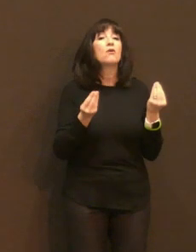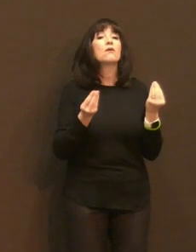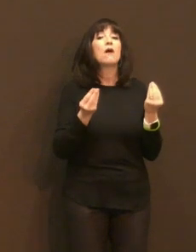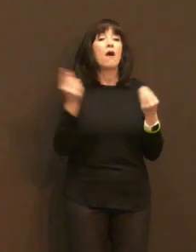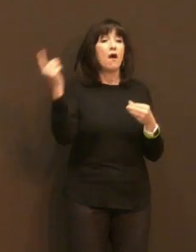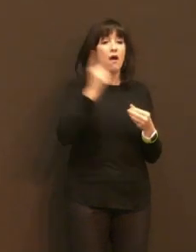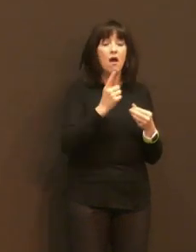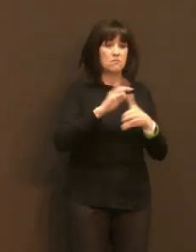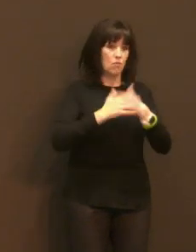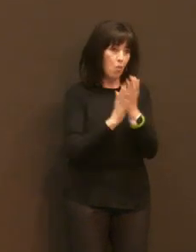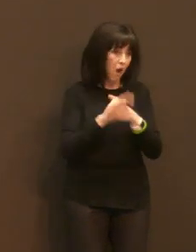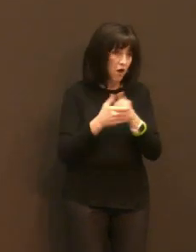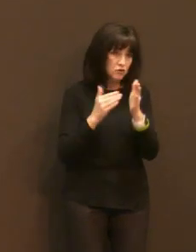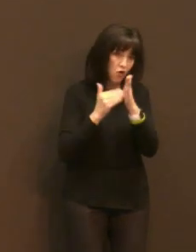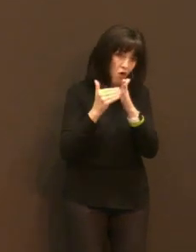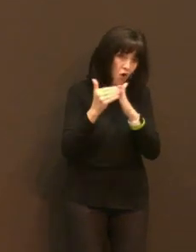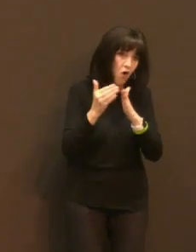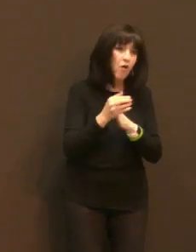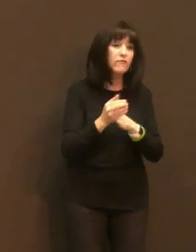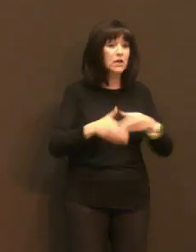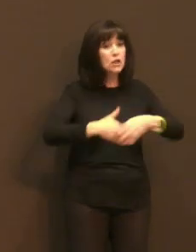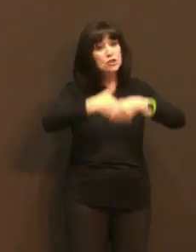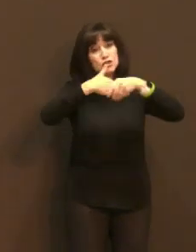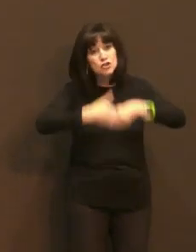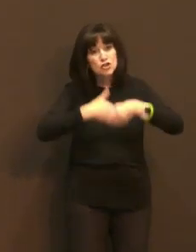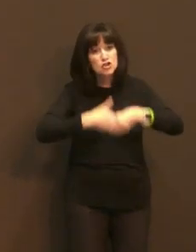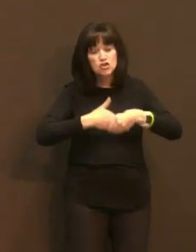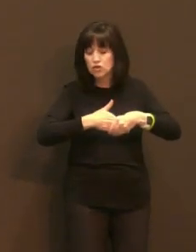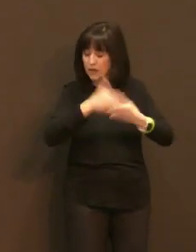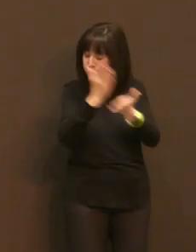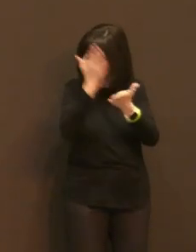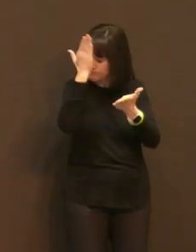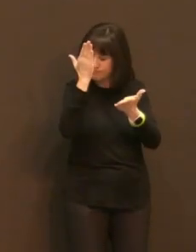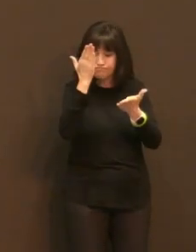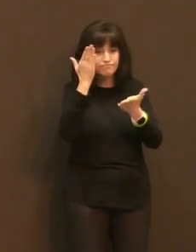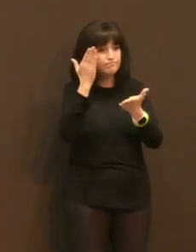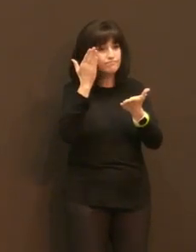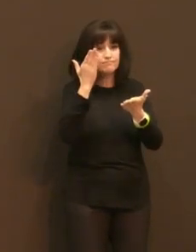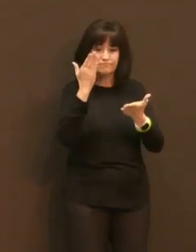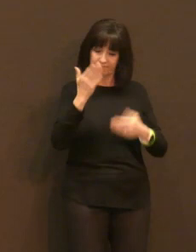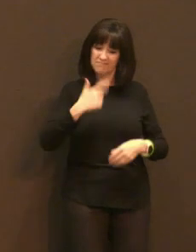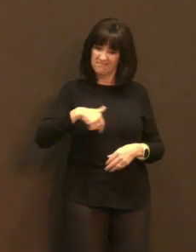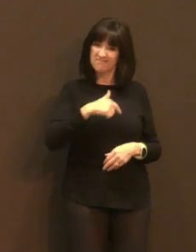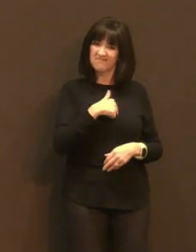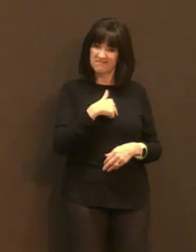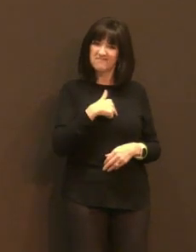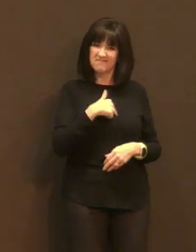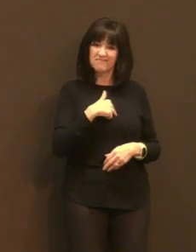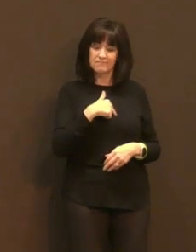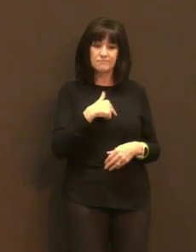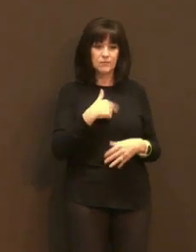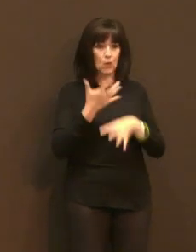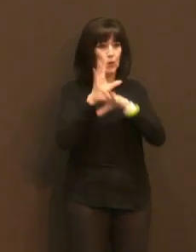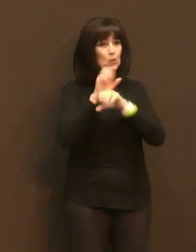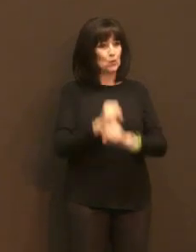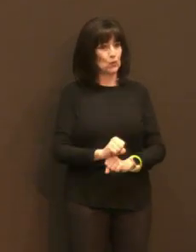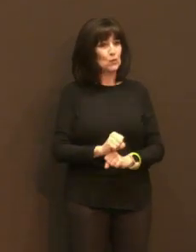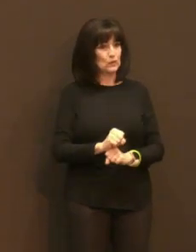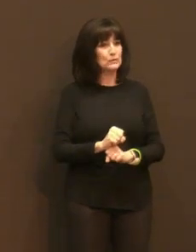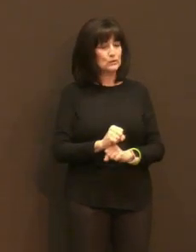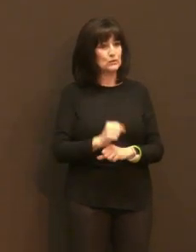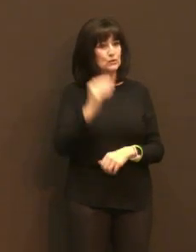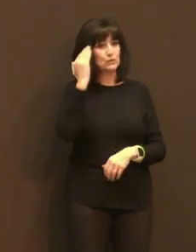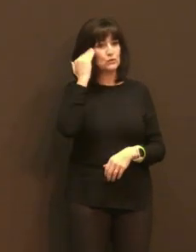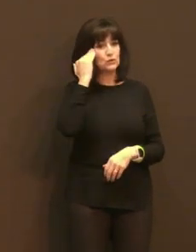shaking hands. It's going to be difficult for those of us political leaders who are facing election. I'm not sure